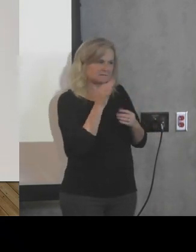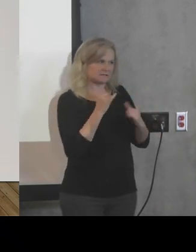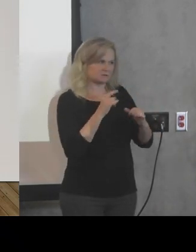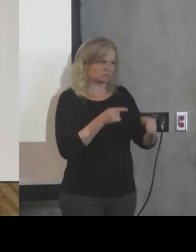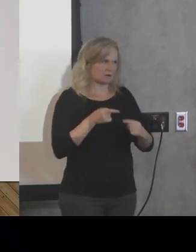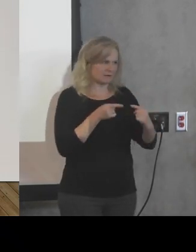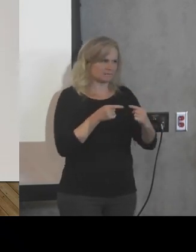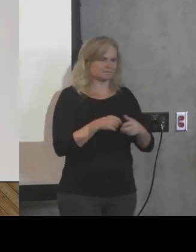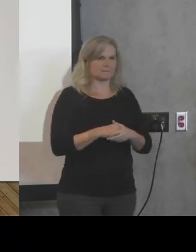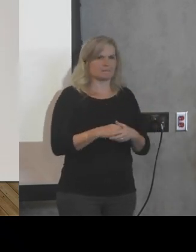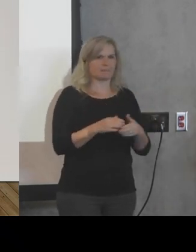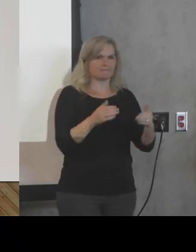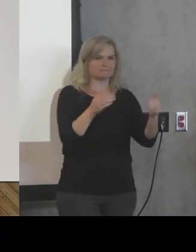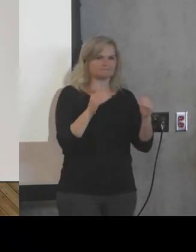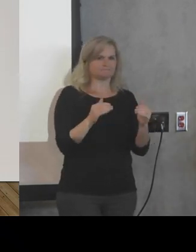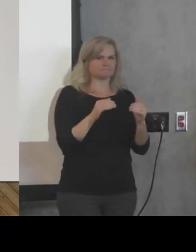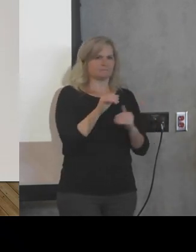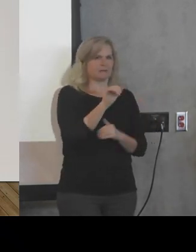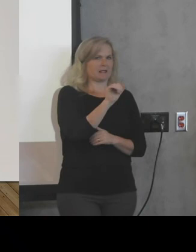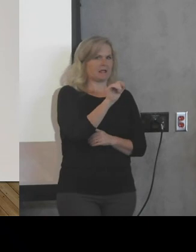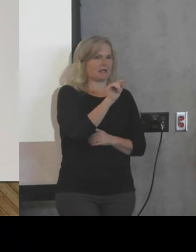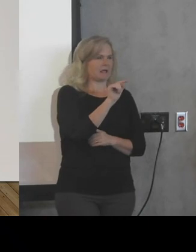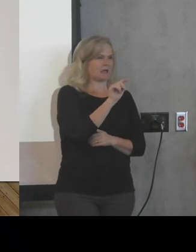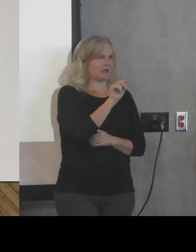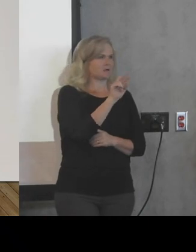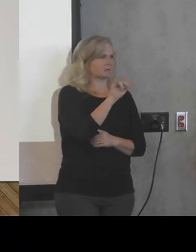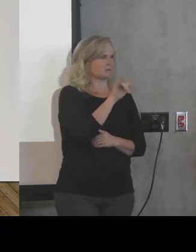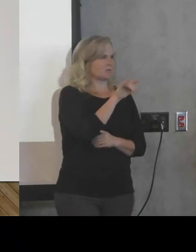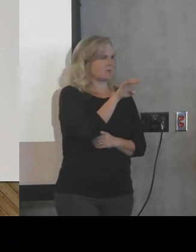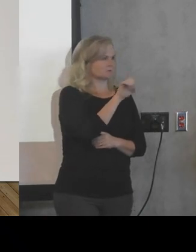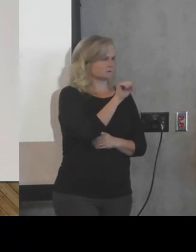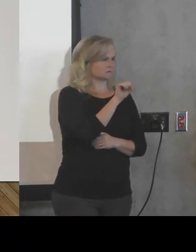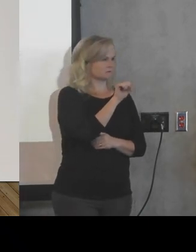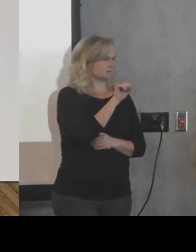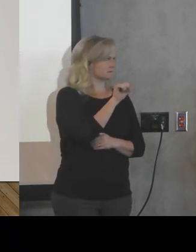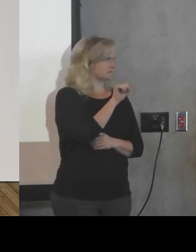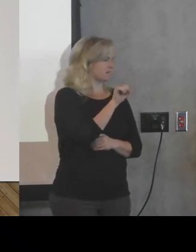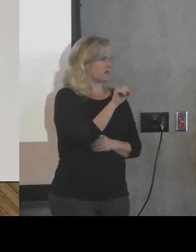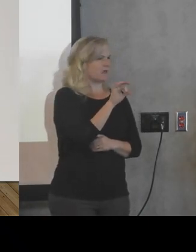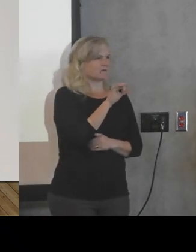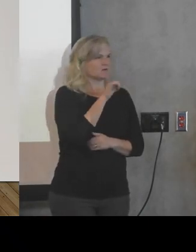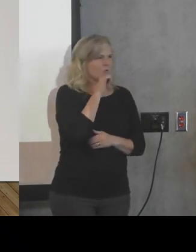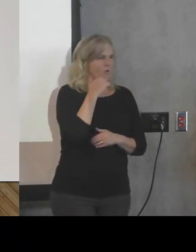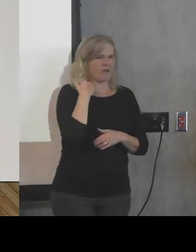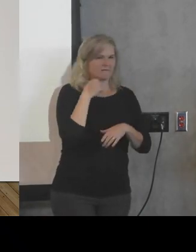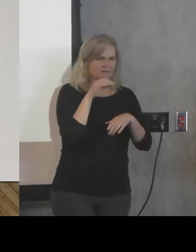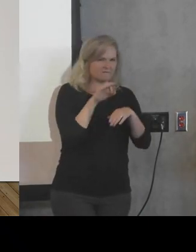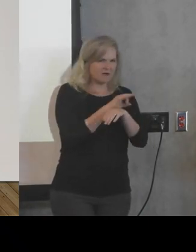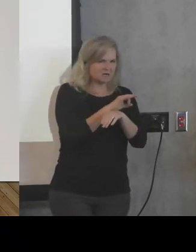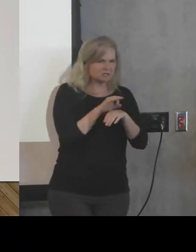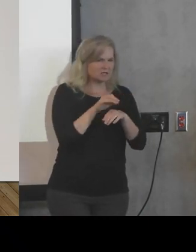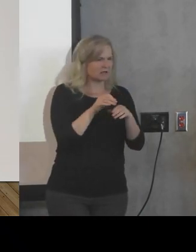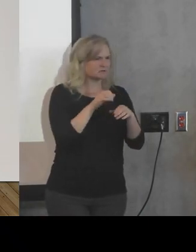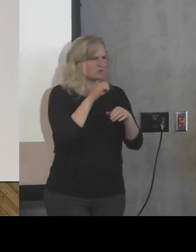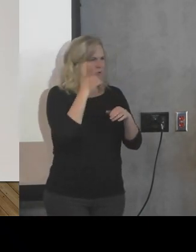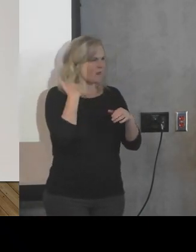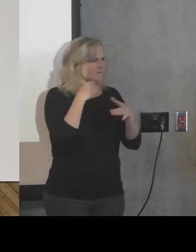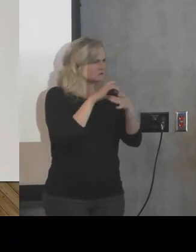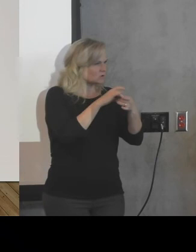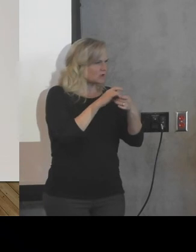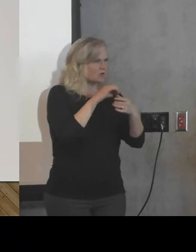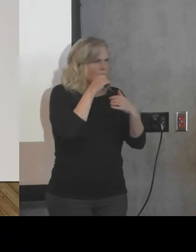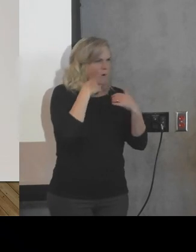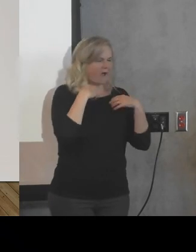The next step would be teaching them attributes. So you can see how if they don't have the functions or the categories or associations,